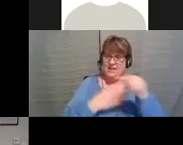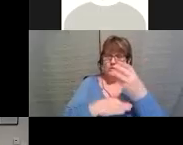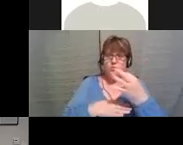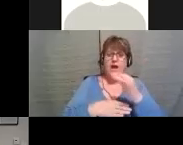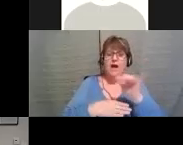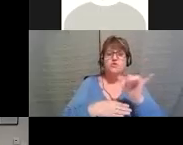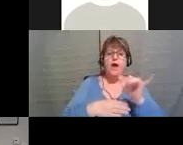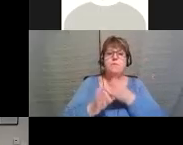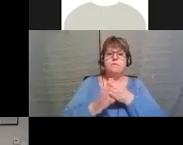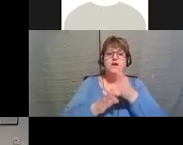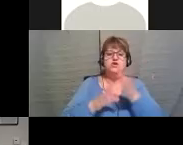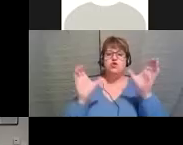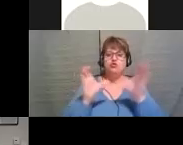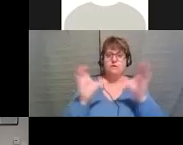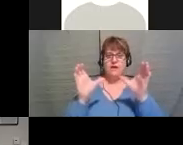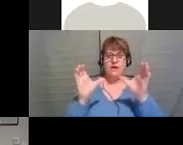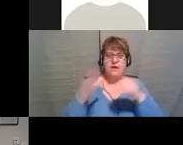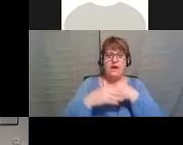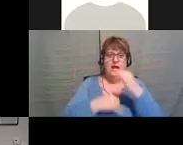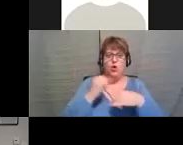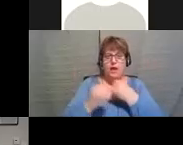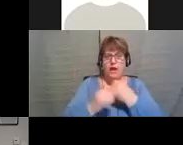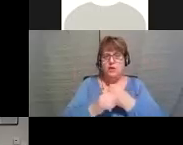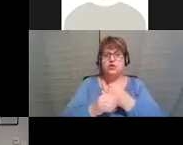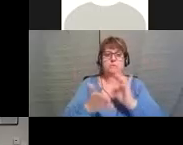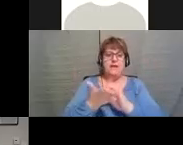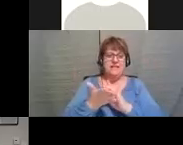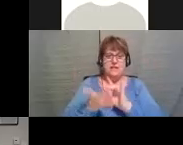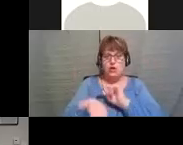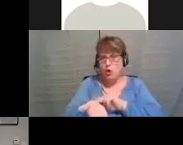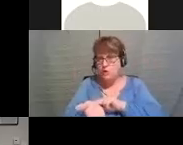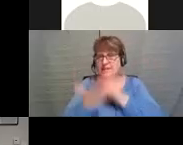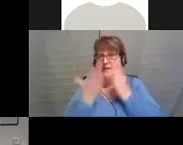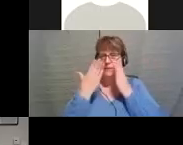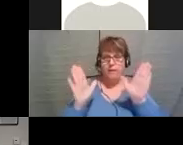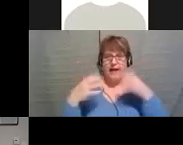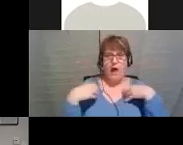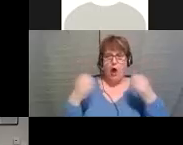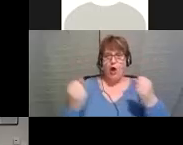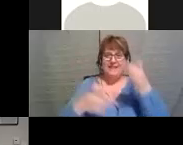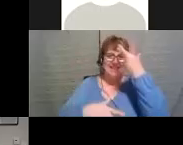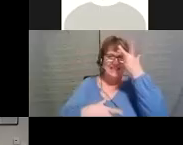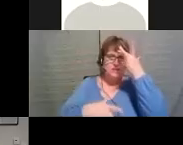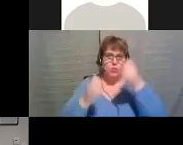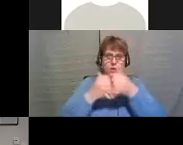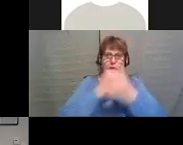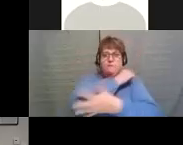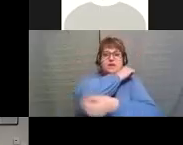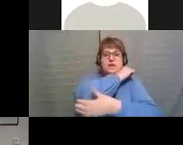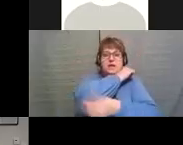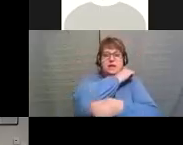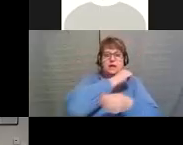courses in international nursing, international medicine, public health, diseases of poverty, cross-cultural